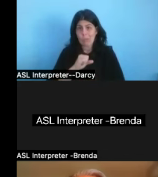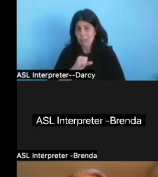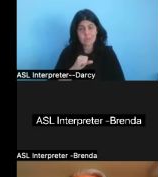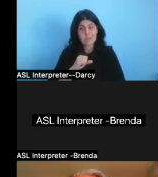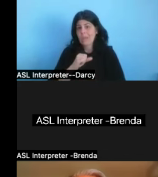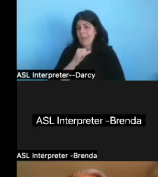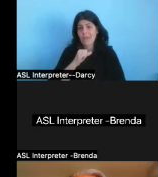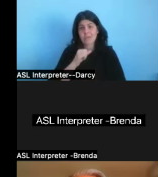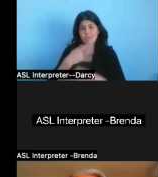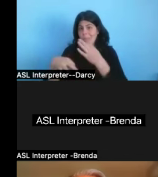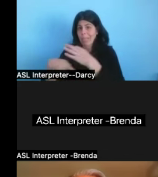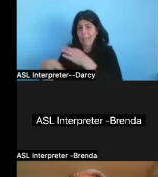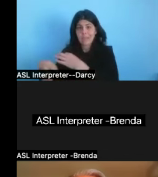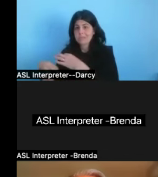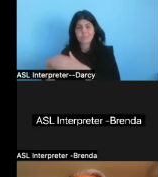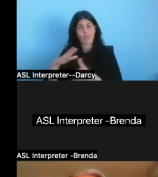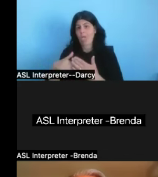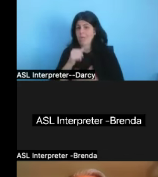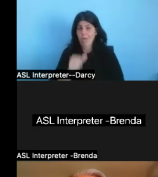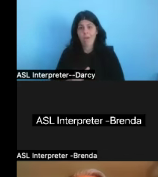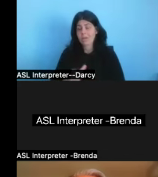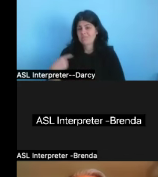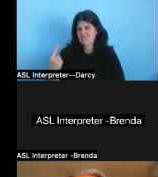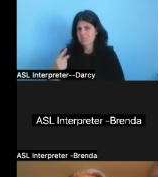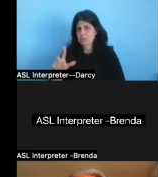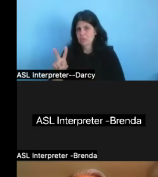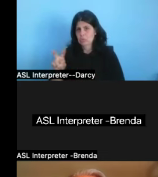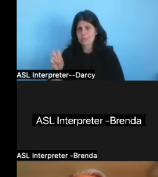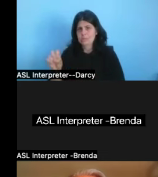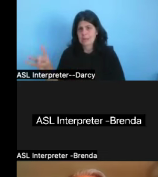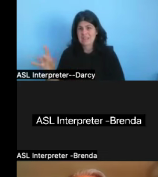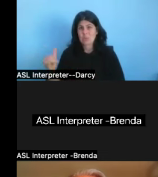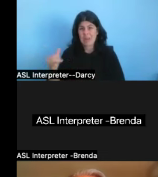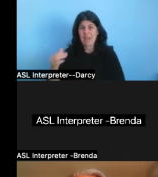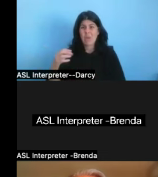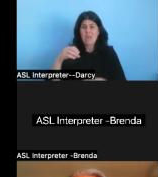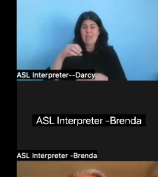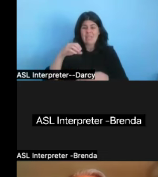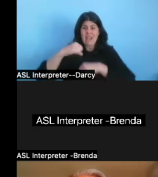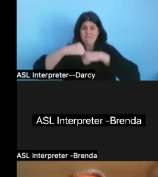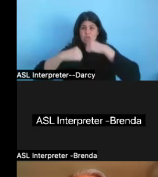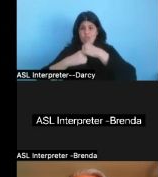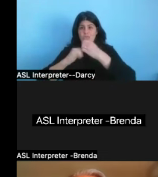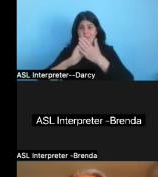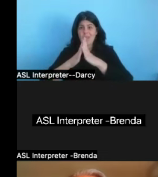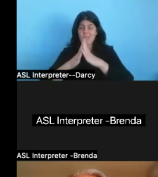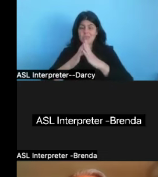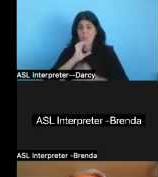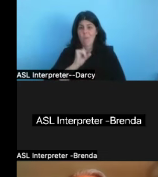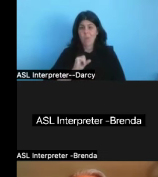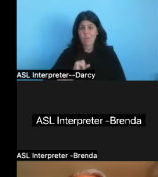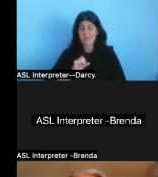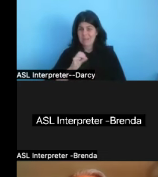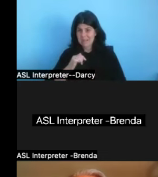2008. As the infrastructure gets older, can we keep up? And what's the implications of that?